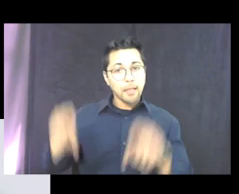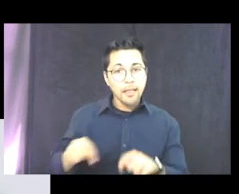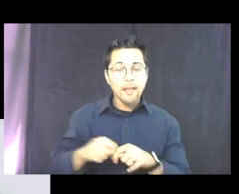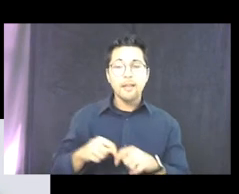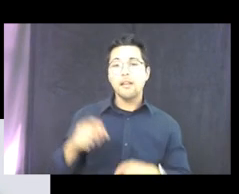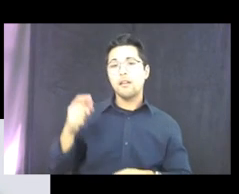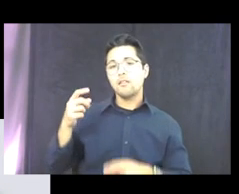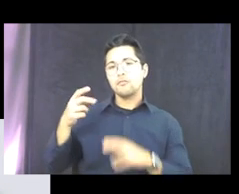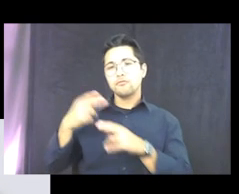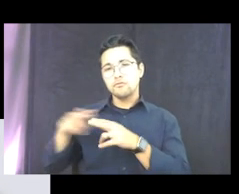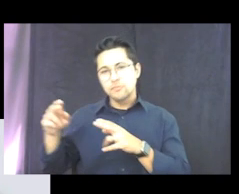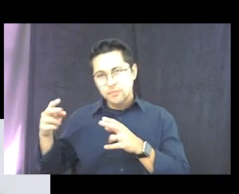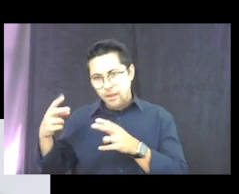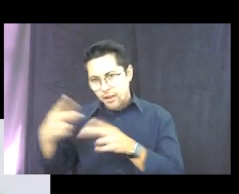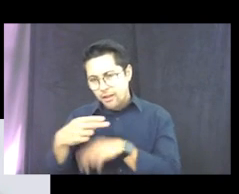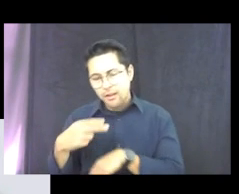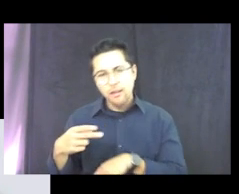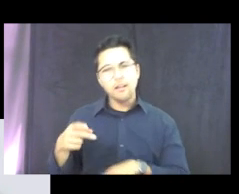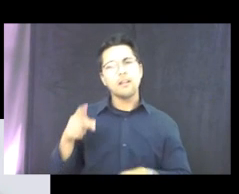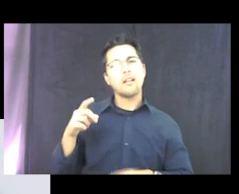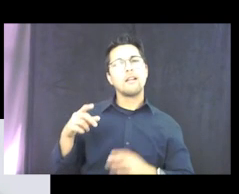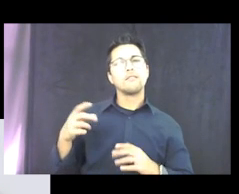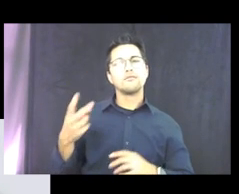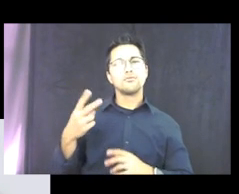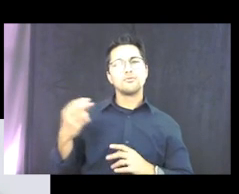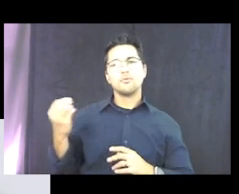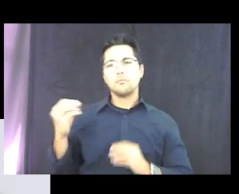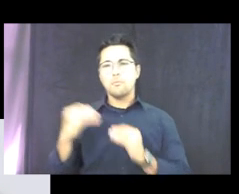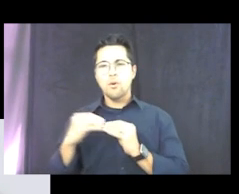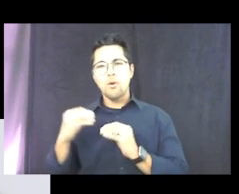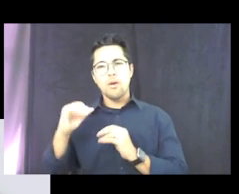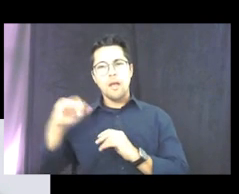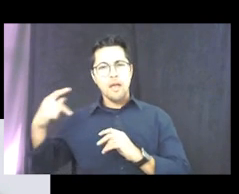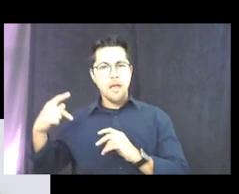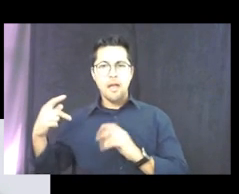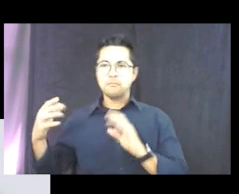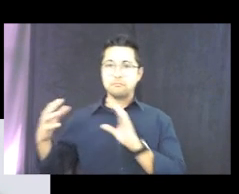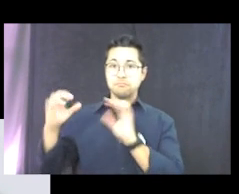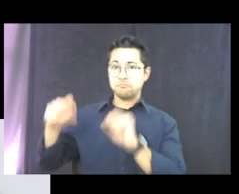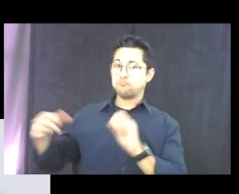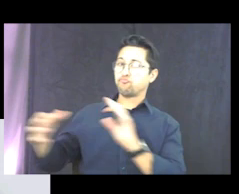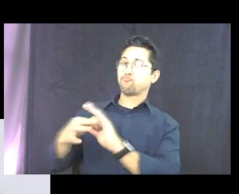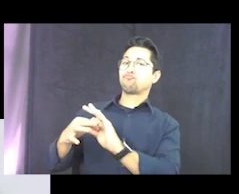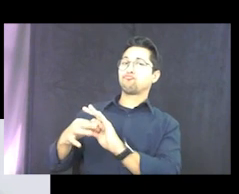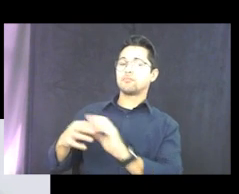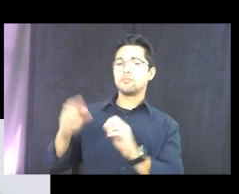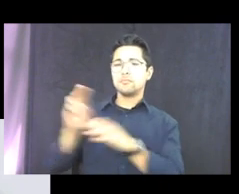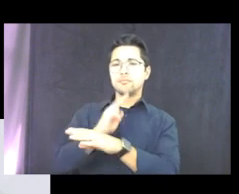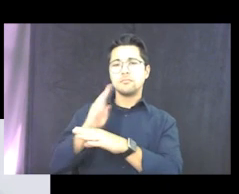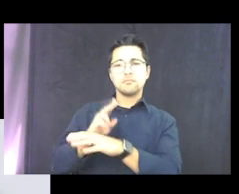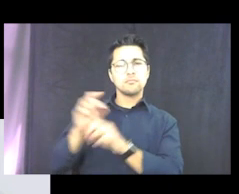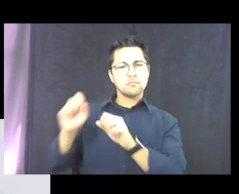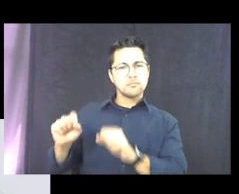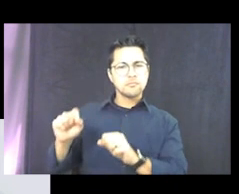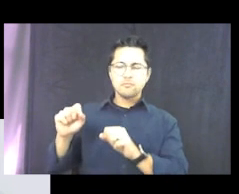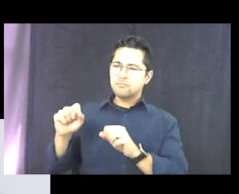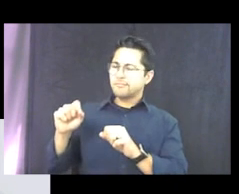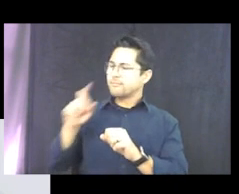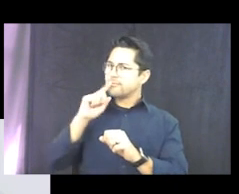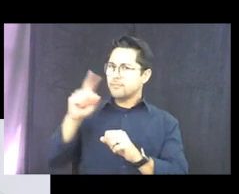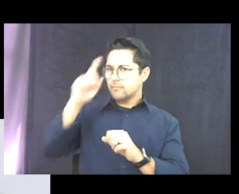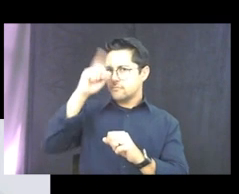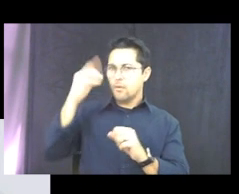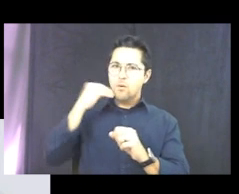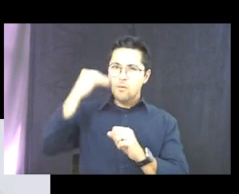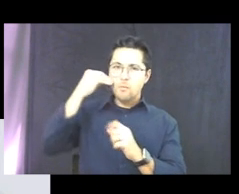for shortcuts, which connect 2 or more apps or devices together, allowing the user to create a truly smart home